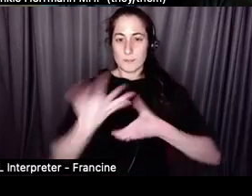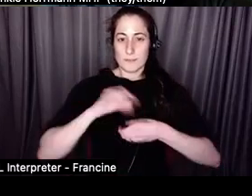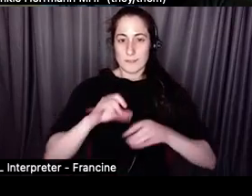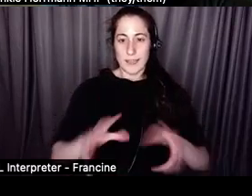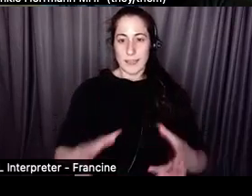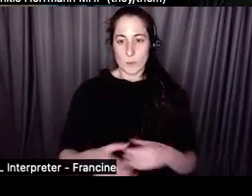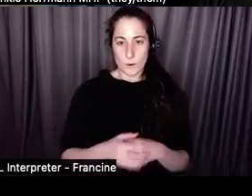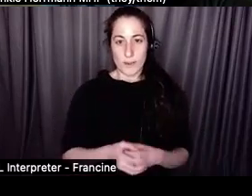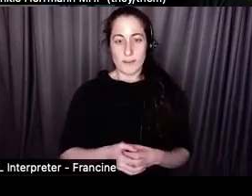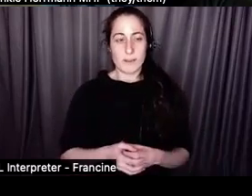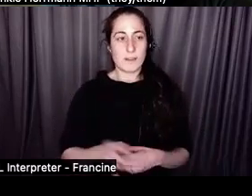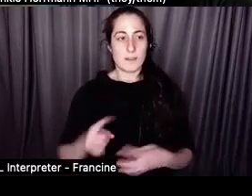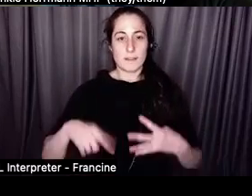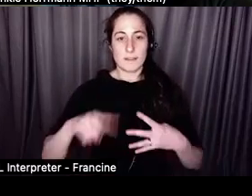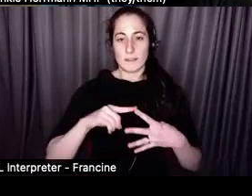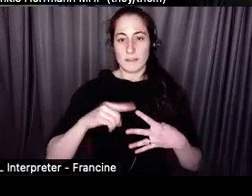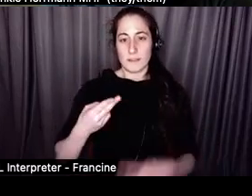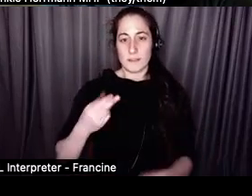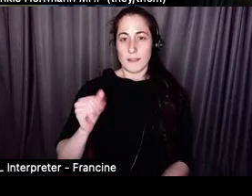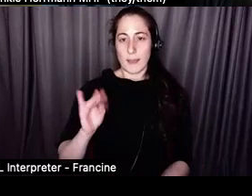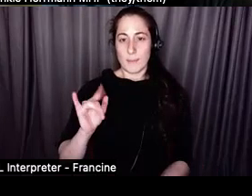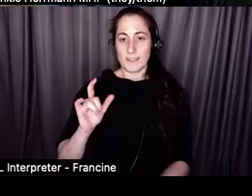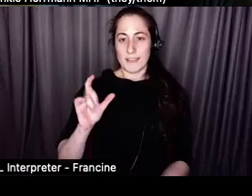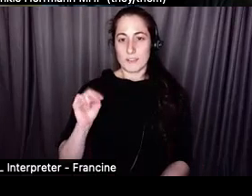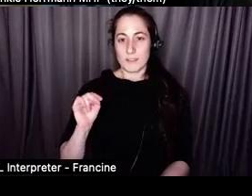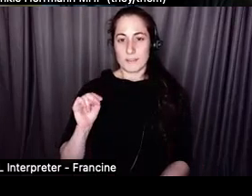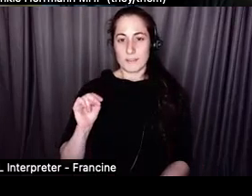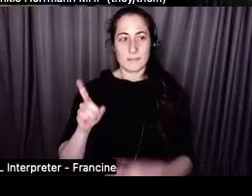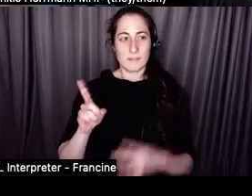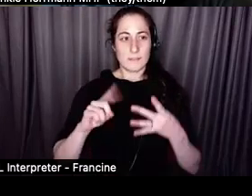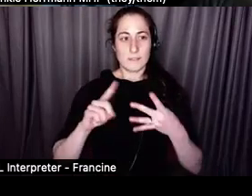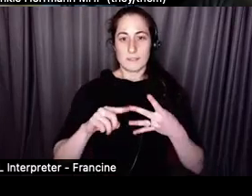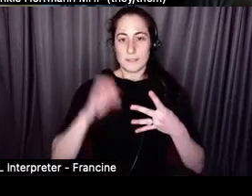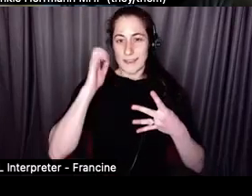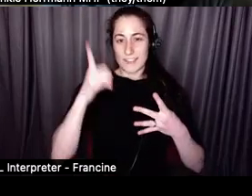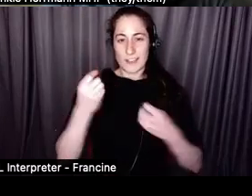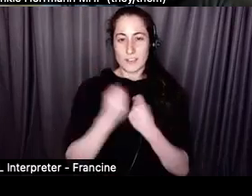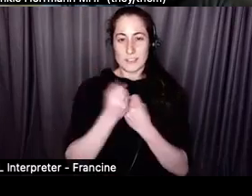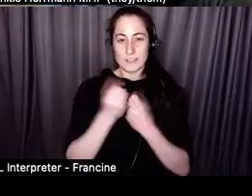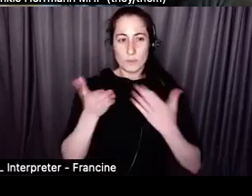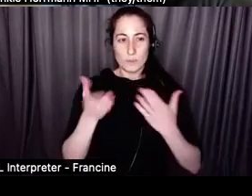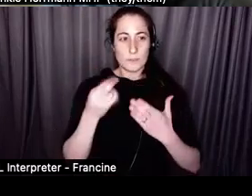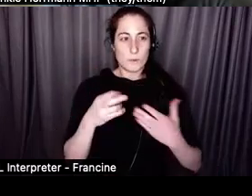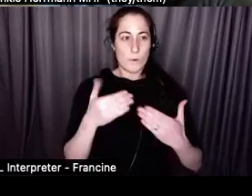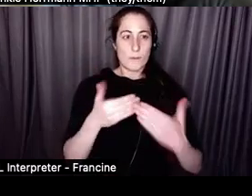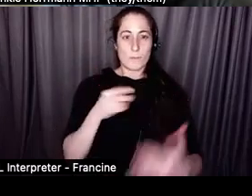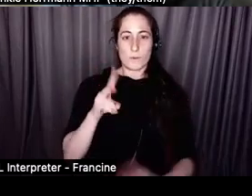category. There is habilitation, education support services or pre-vocational